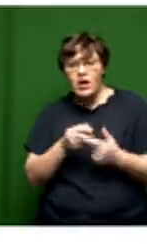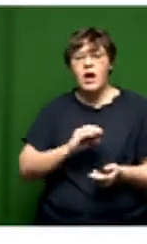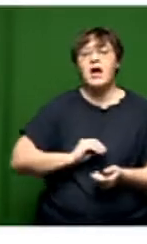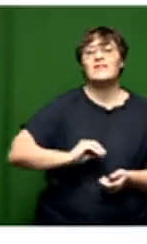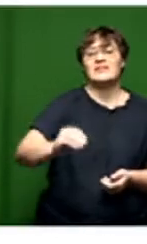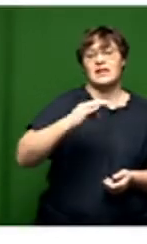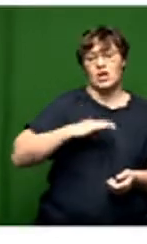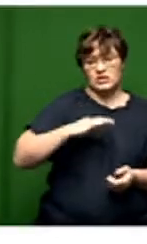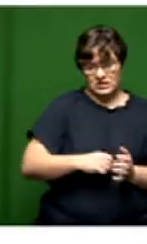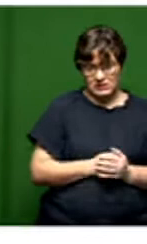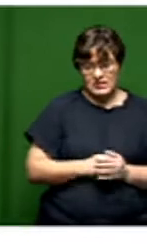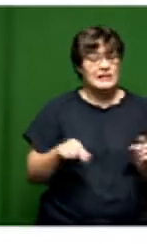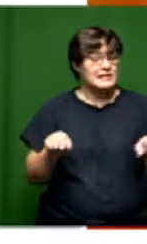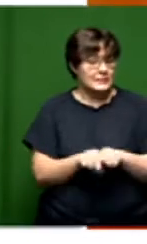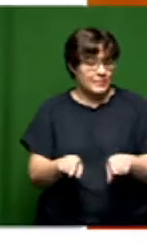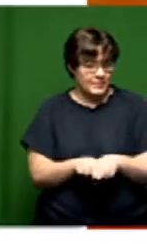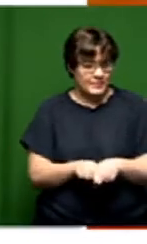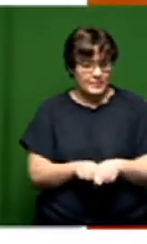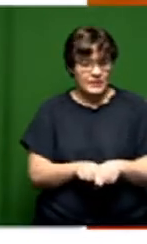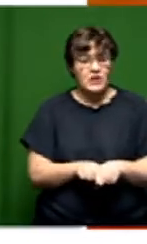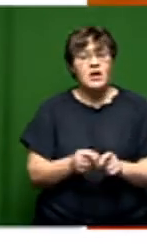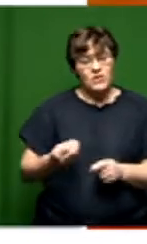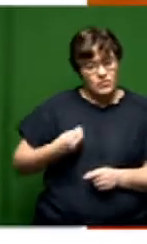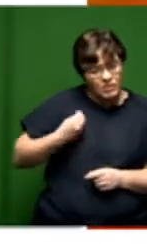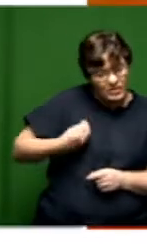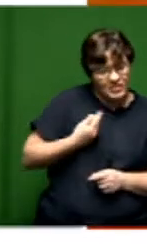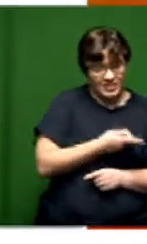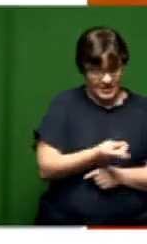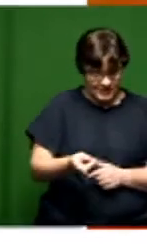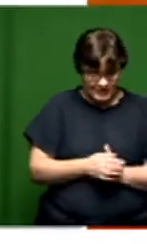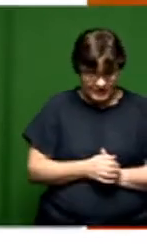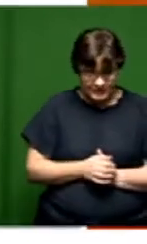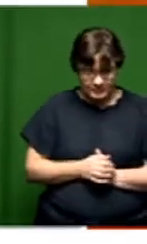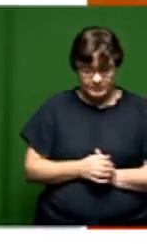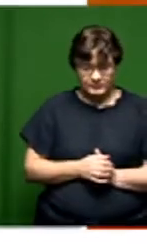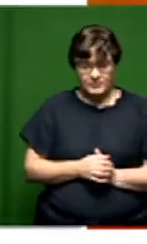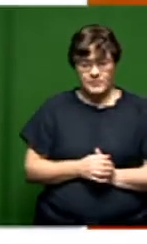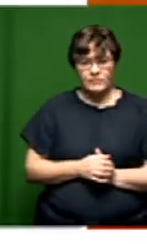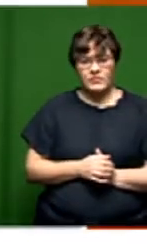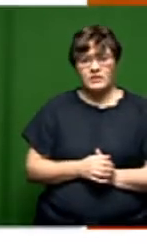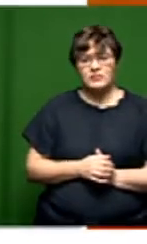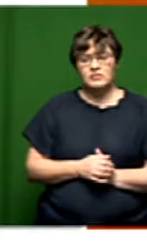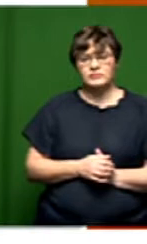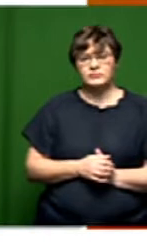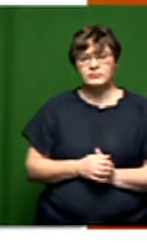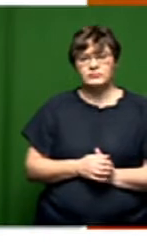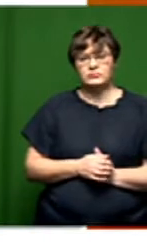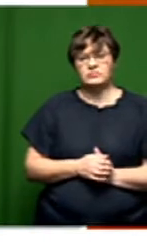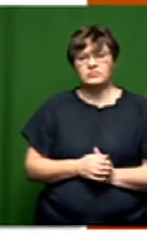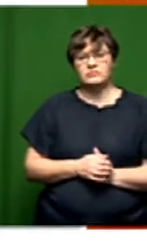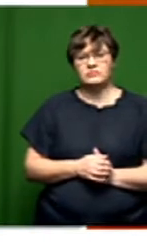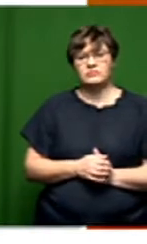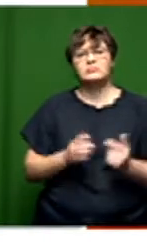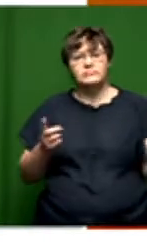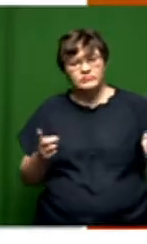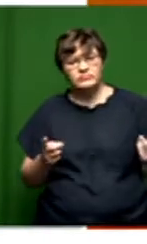in girls and also adolescent girls, young women. We see that the gender norms